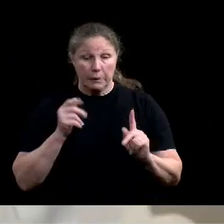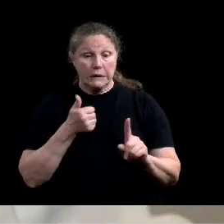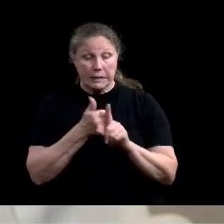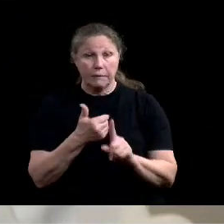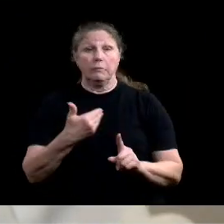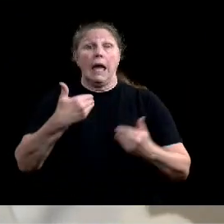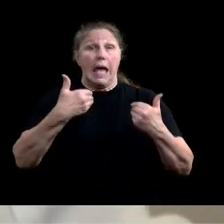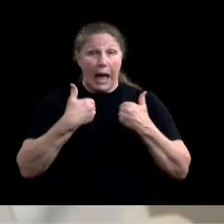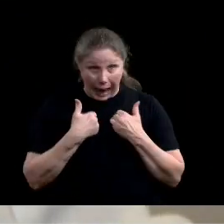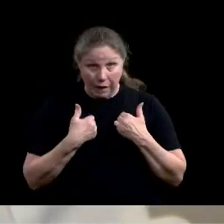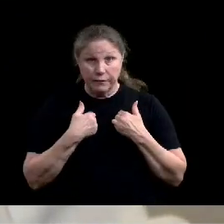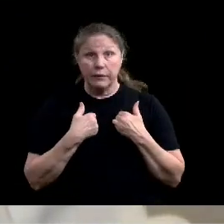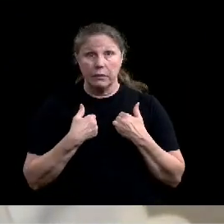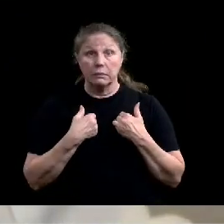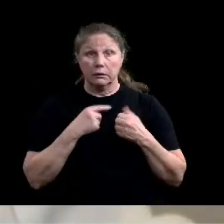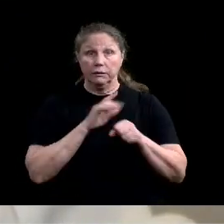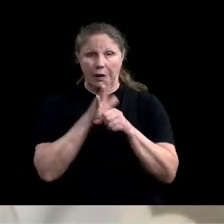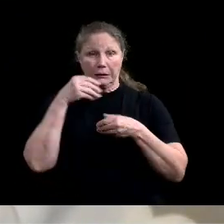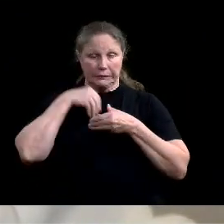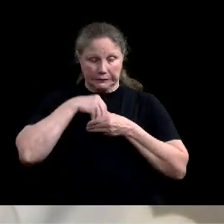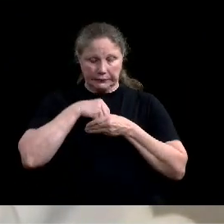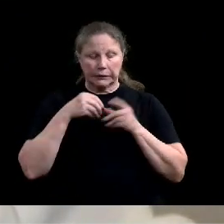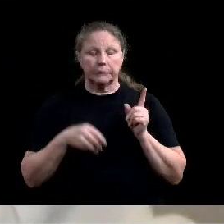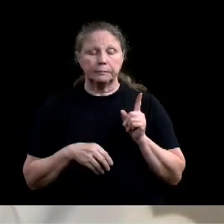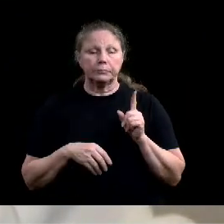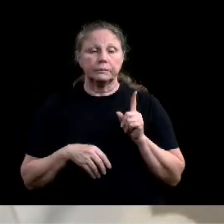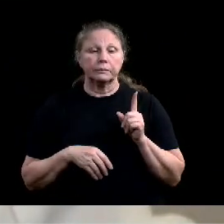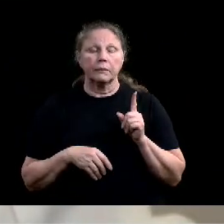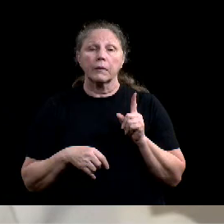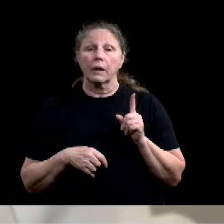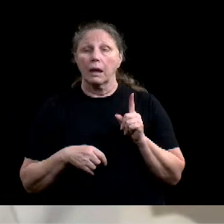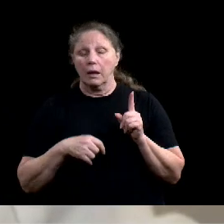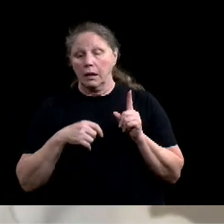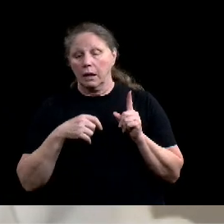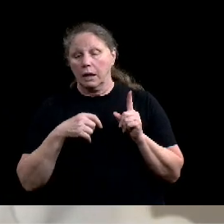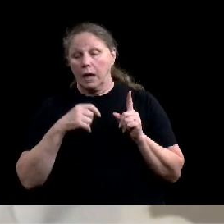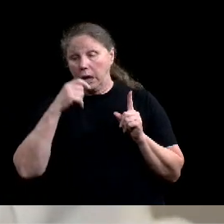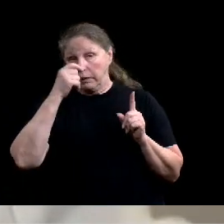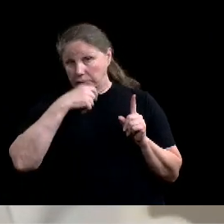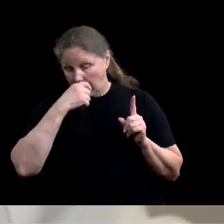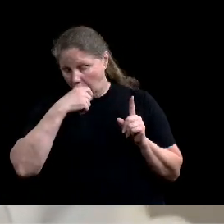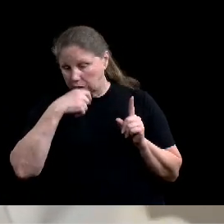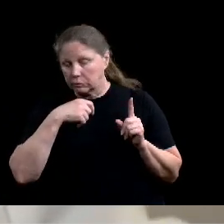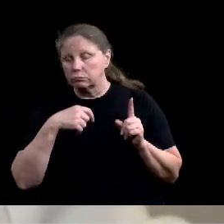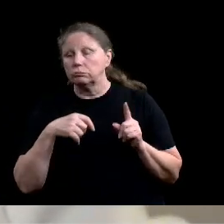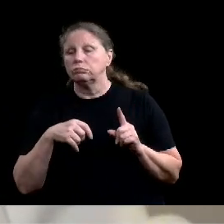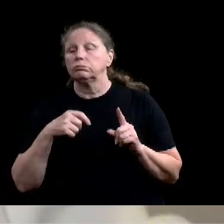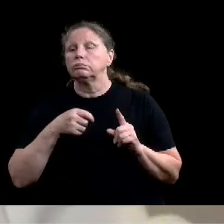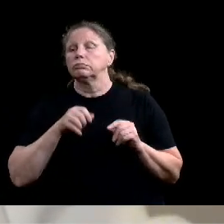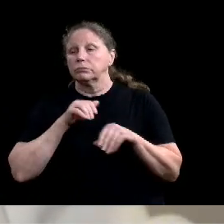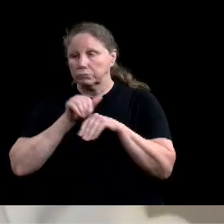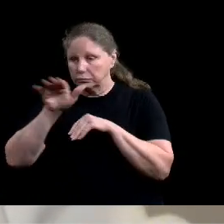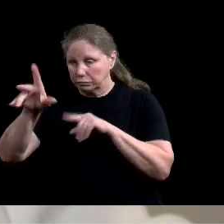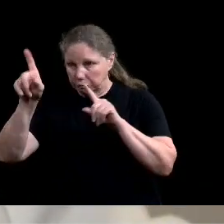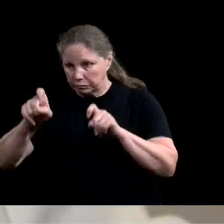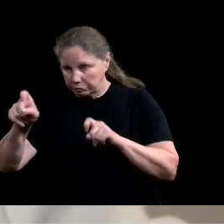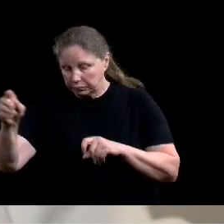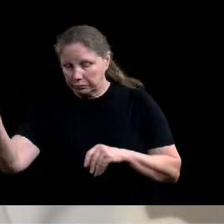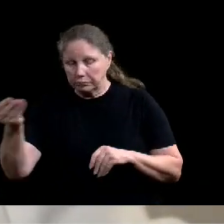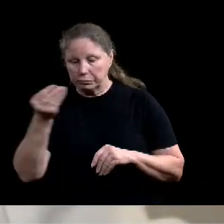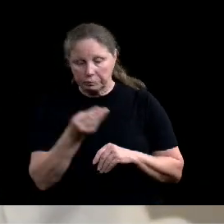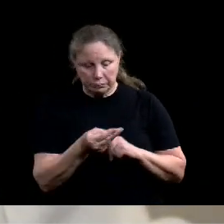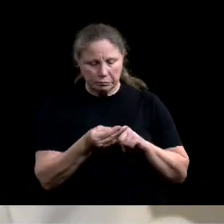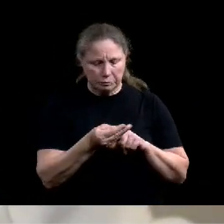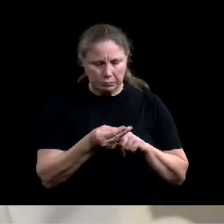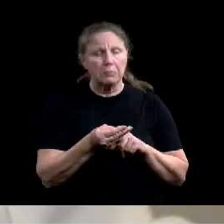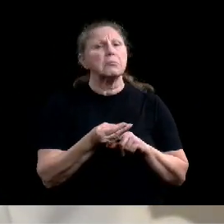virus, the test seems to say that the person has the virus about 70% of the